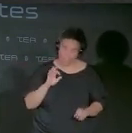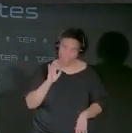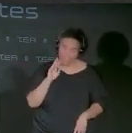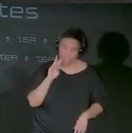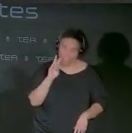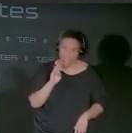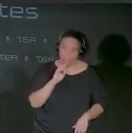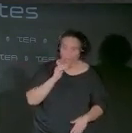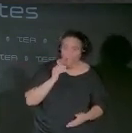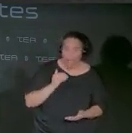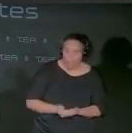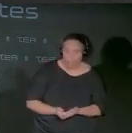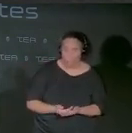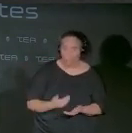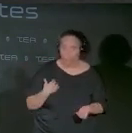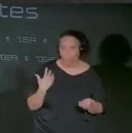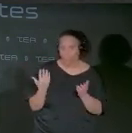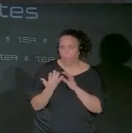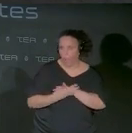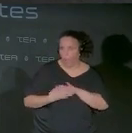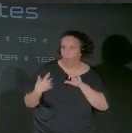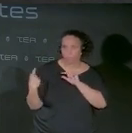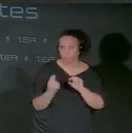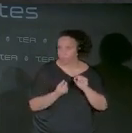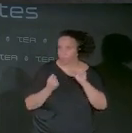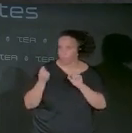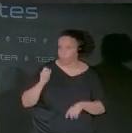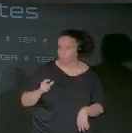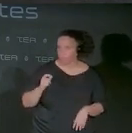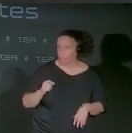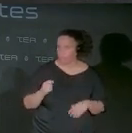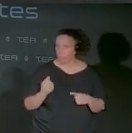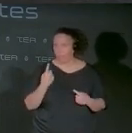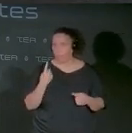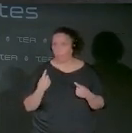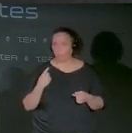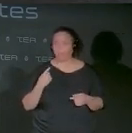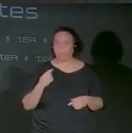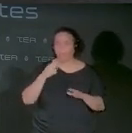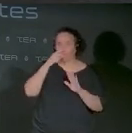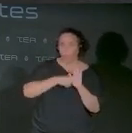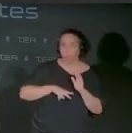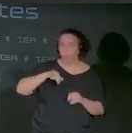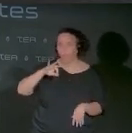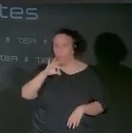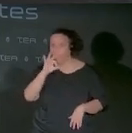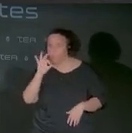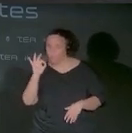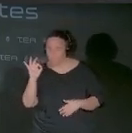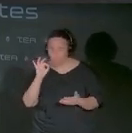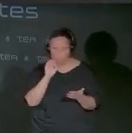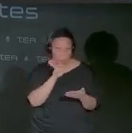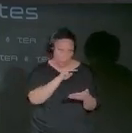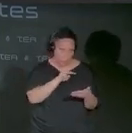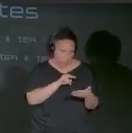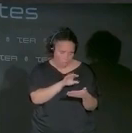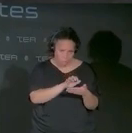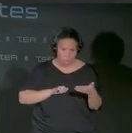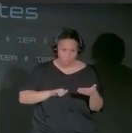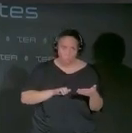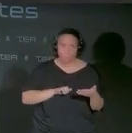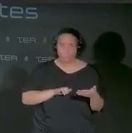the ISO documents, IEEE, SEN documents, etc. But there is a lot of stuff happening there. And there are some